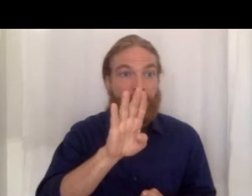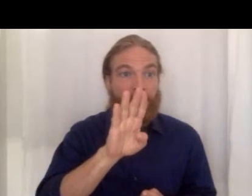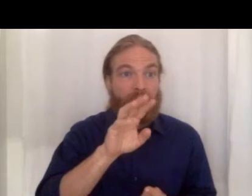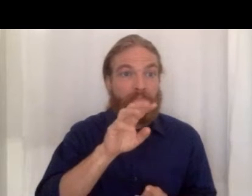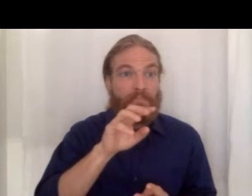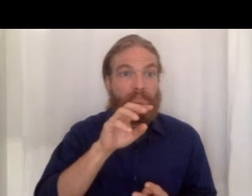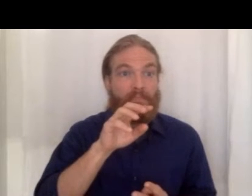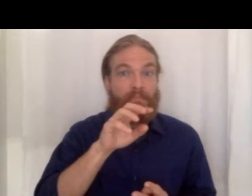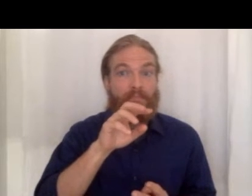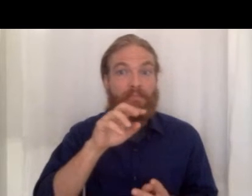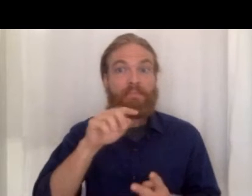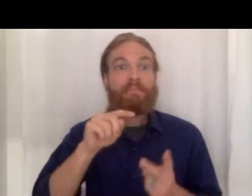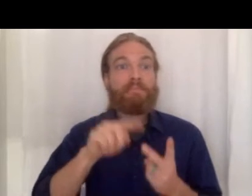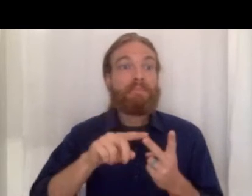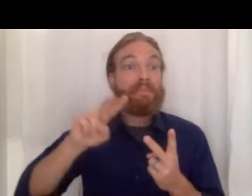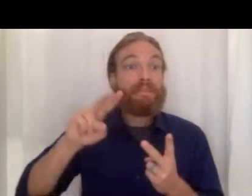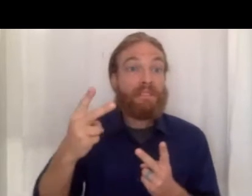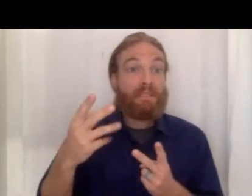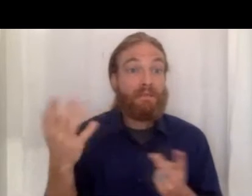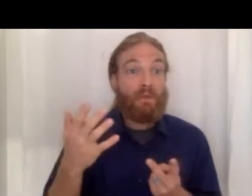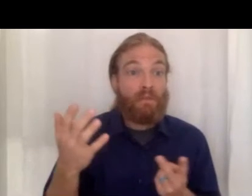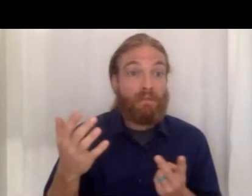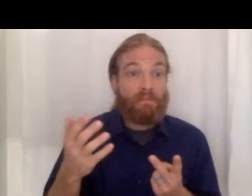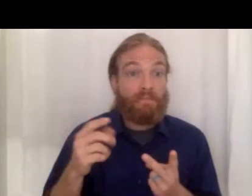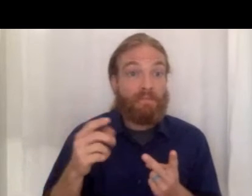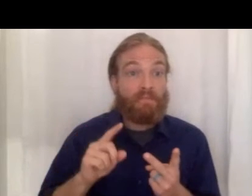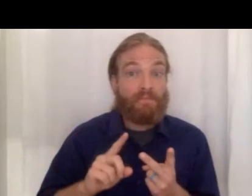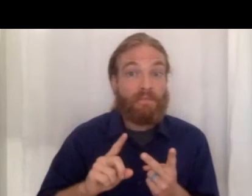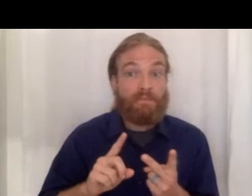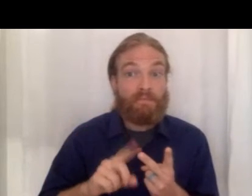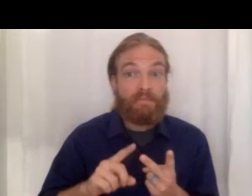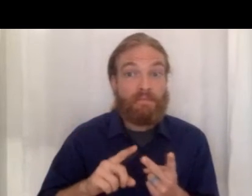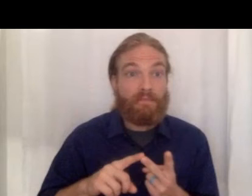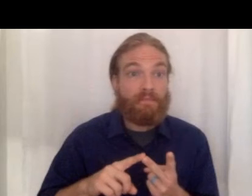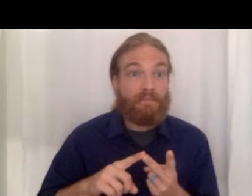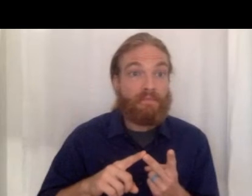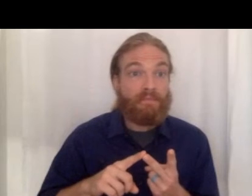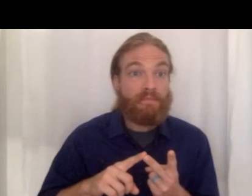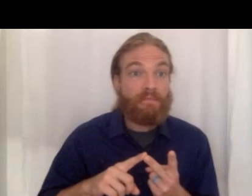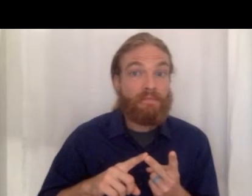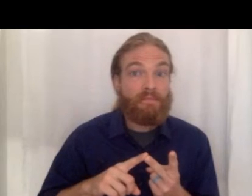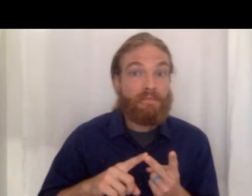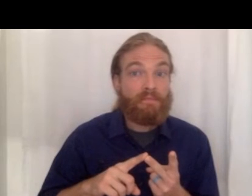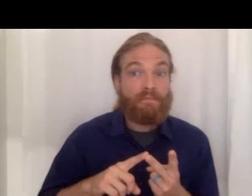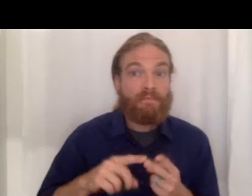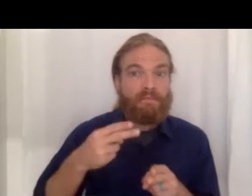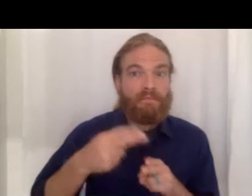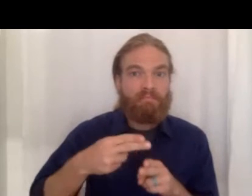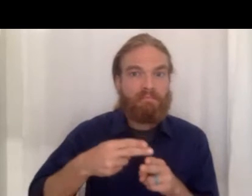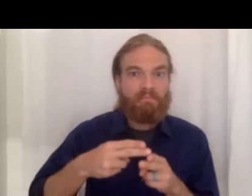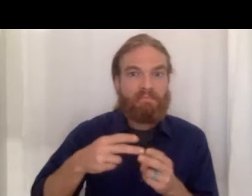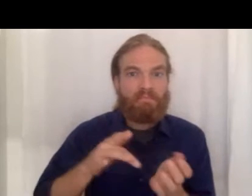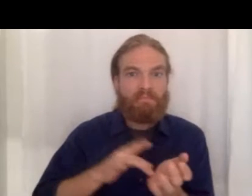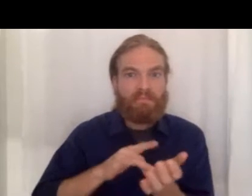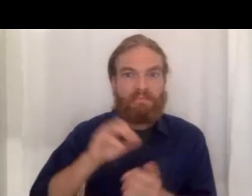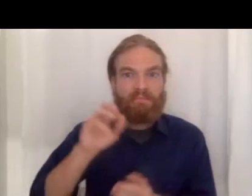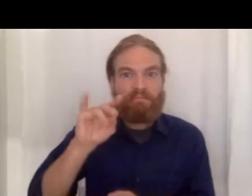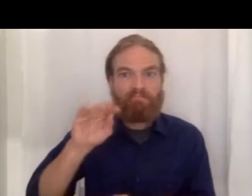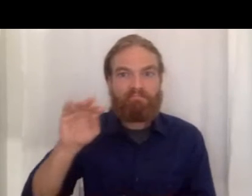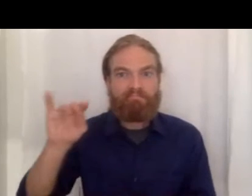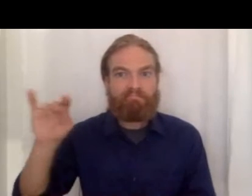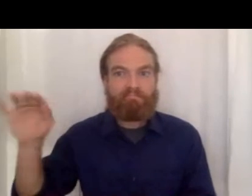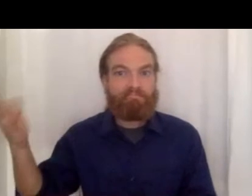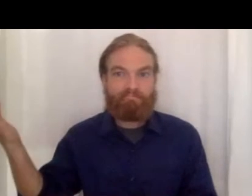imdivimab, which is Regeneron. That's the name we all know. And I just have to say those because why pharmaceuticals always choose these